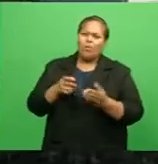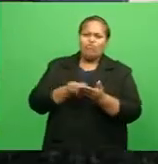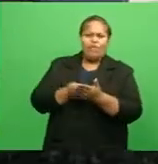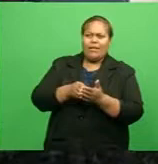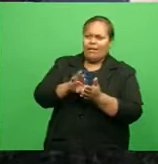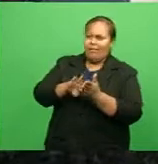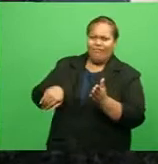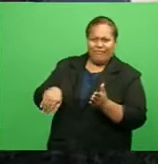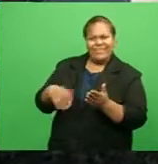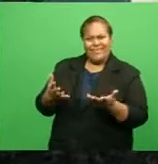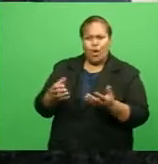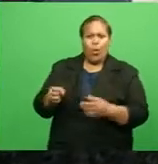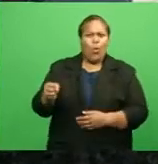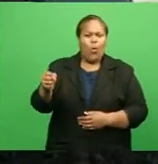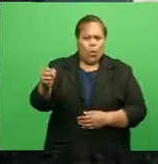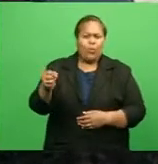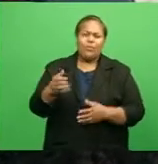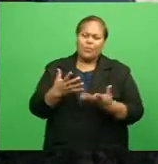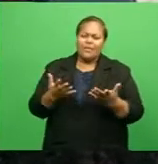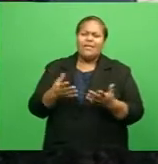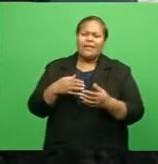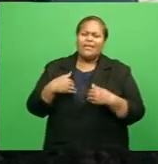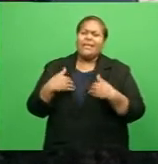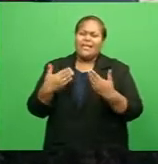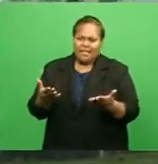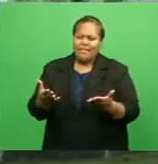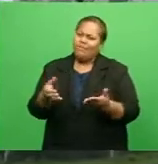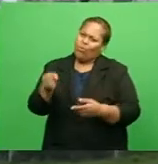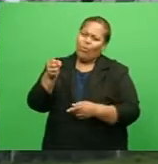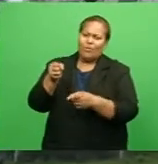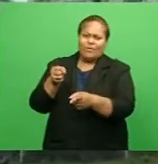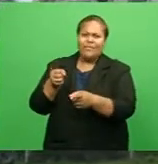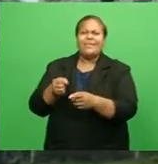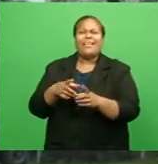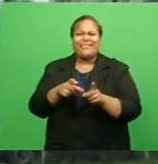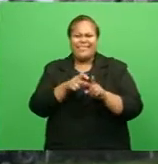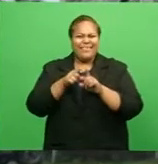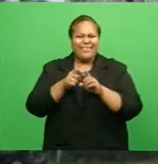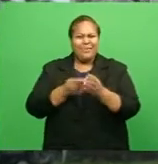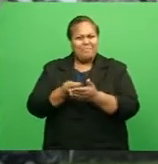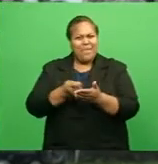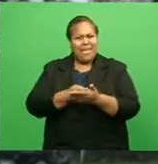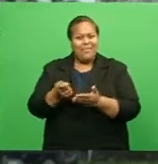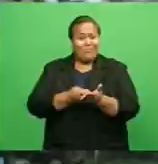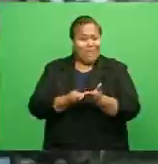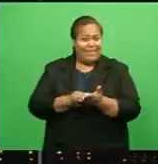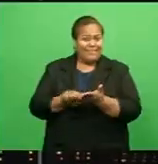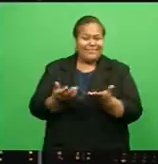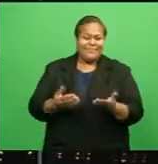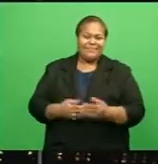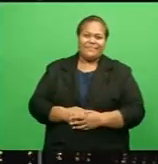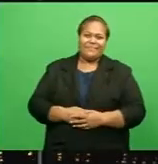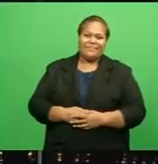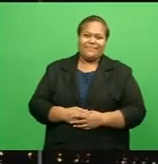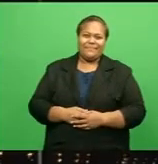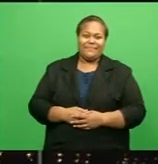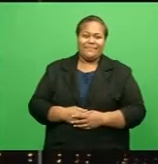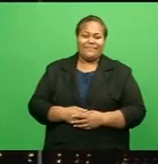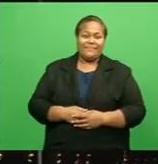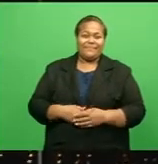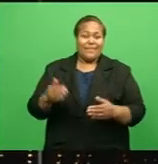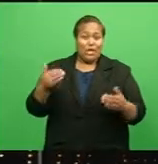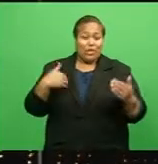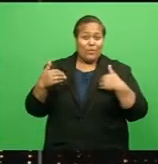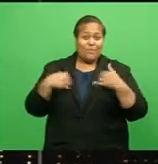rent waiver for tenants who were facing difficulty in paying rents. Pranita Prakash, FBC News. USP